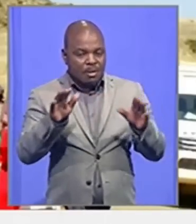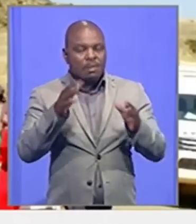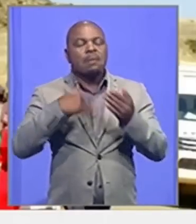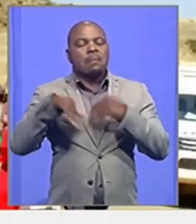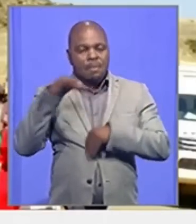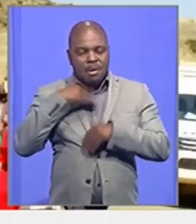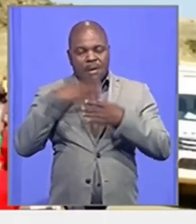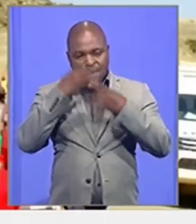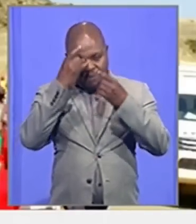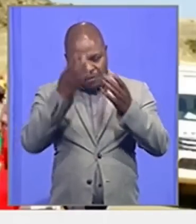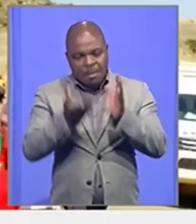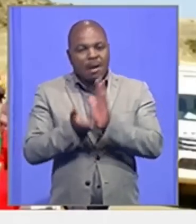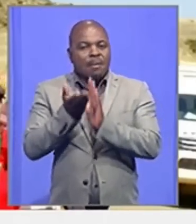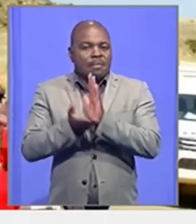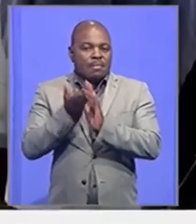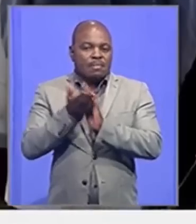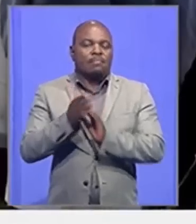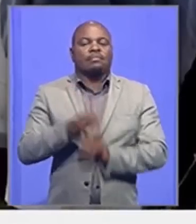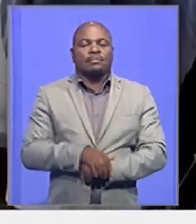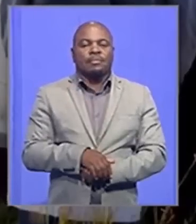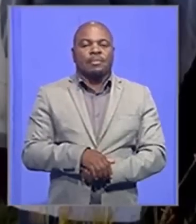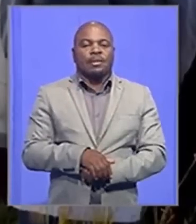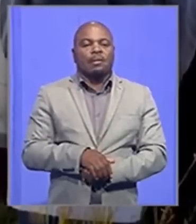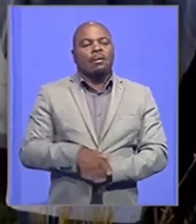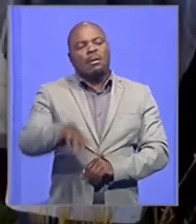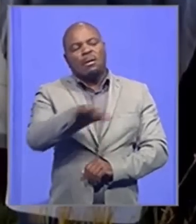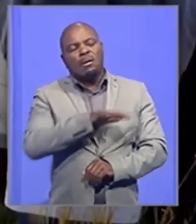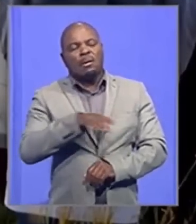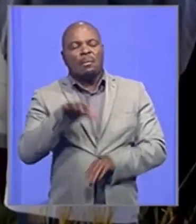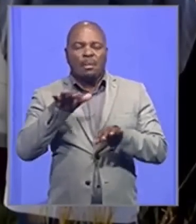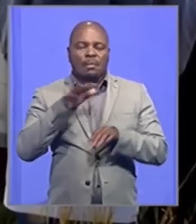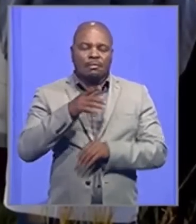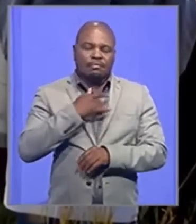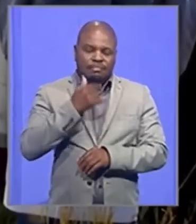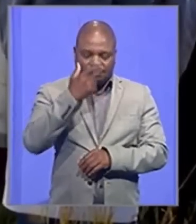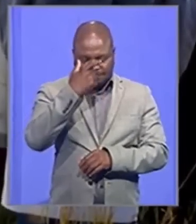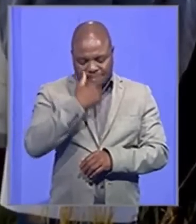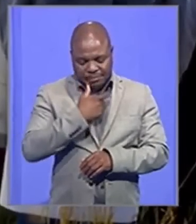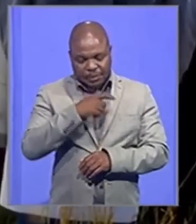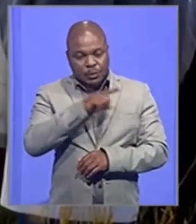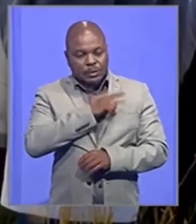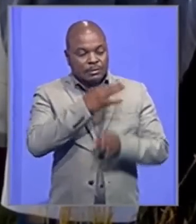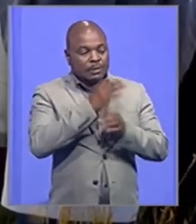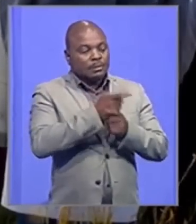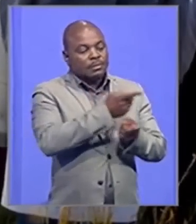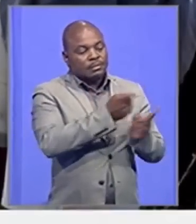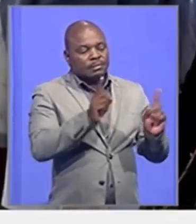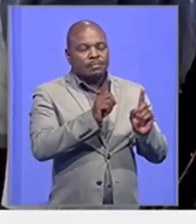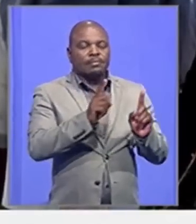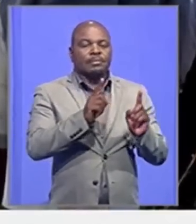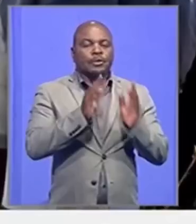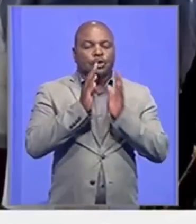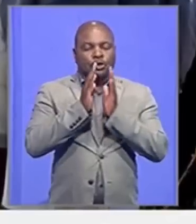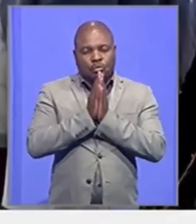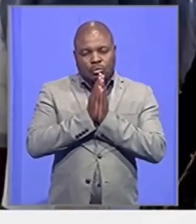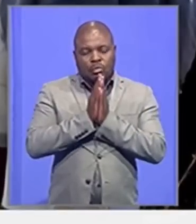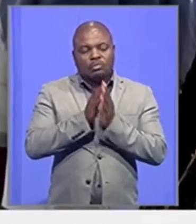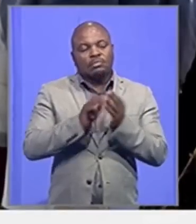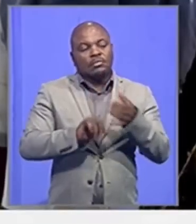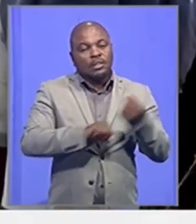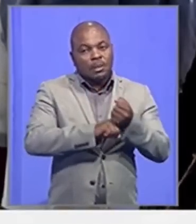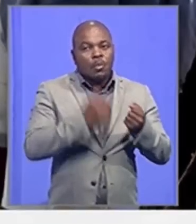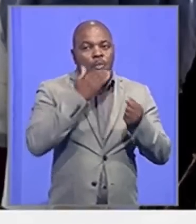you updates at every time. O ya go be go foka wa Manyami ge batswadi ba swere thapelo lefelong la tiragalo go rapelela ba malapa